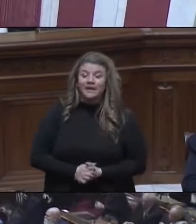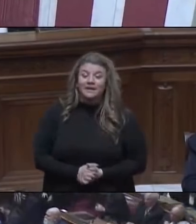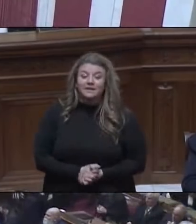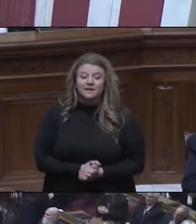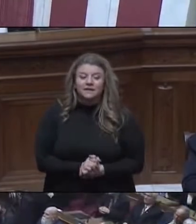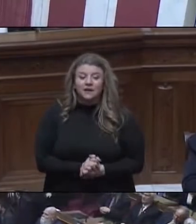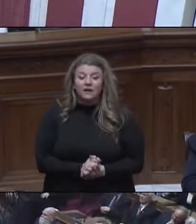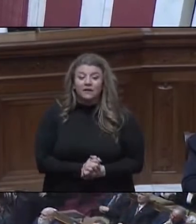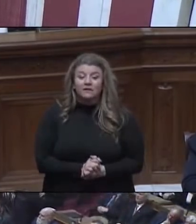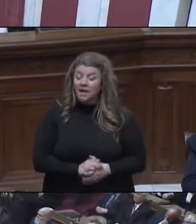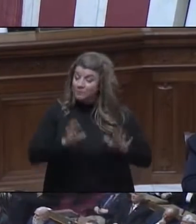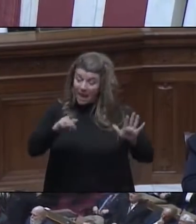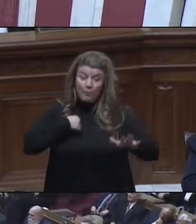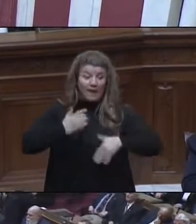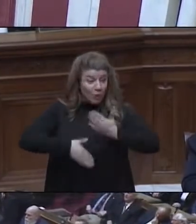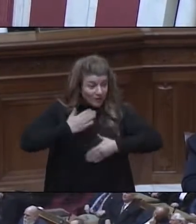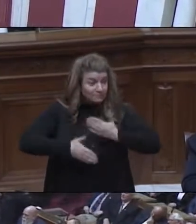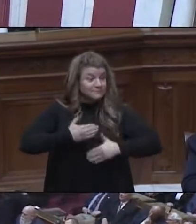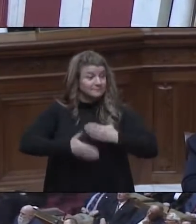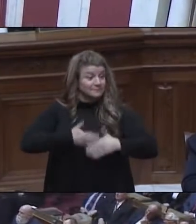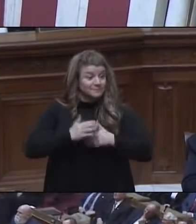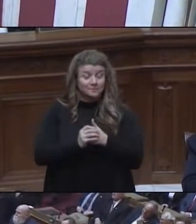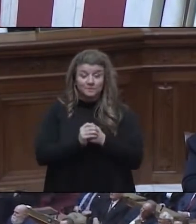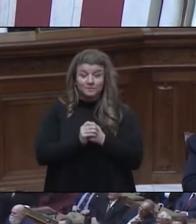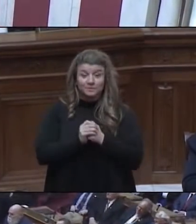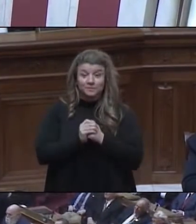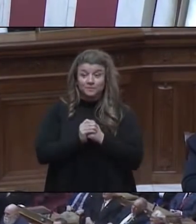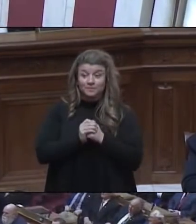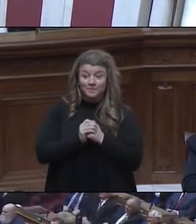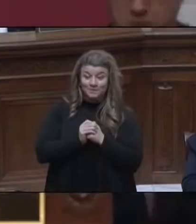Okay, I'm going to keep moving here.